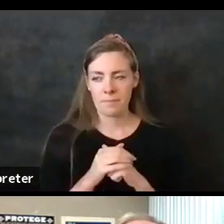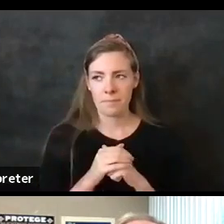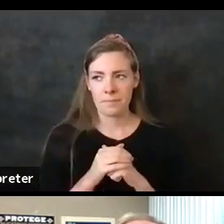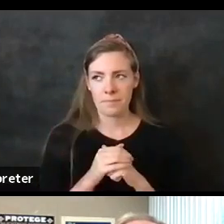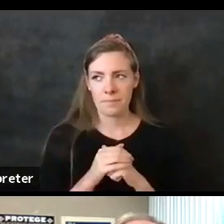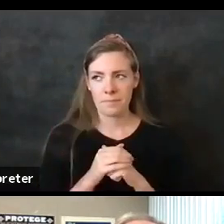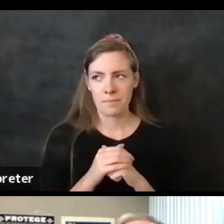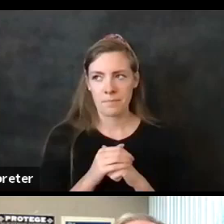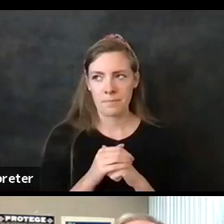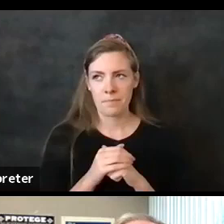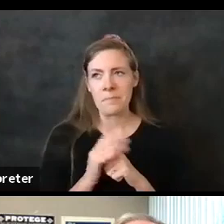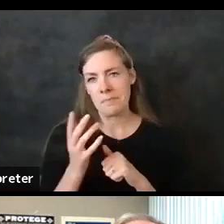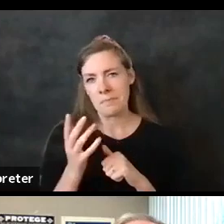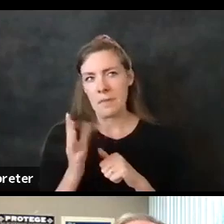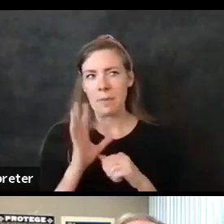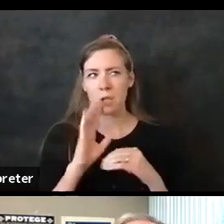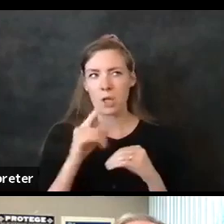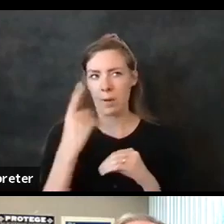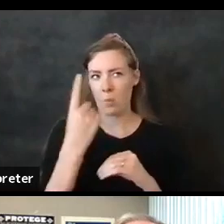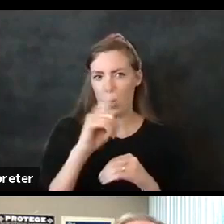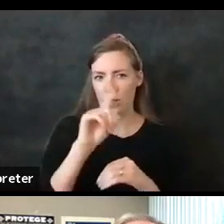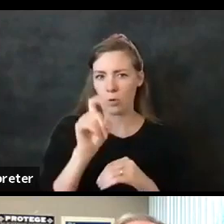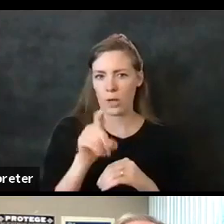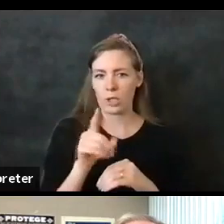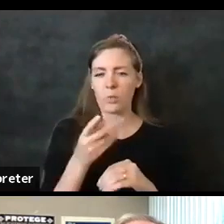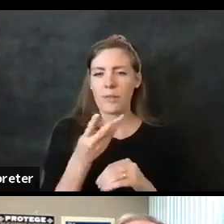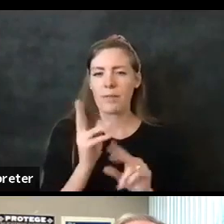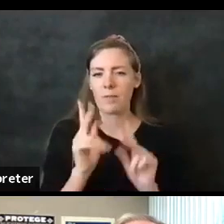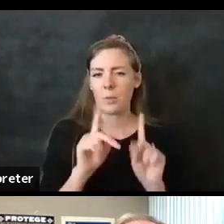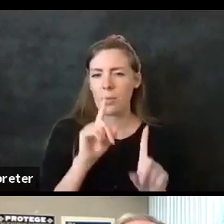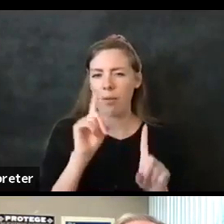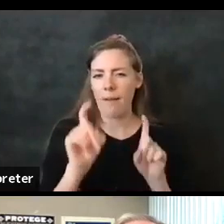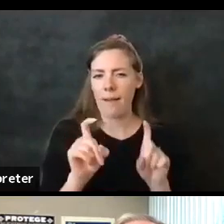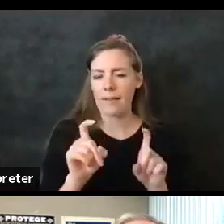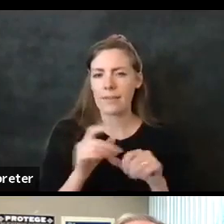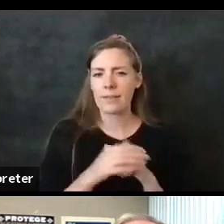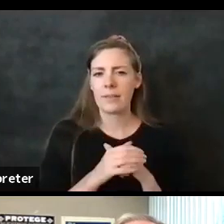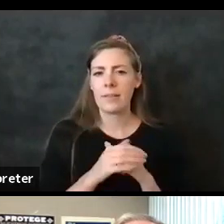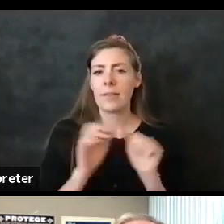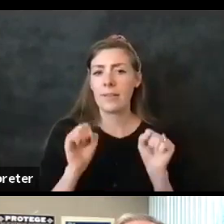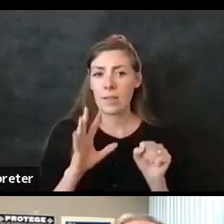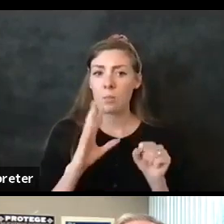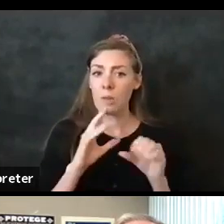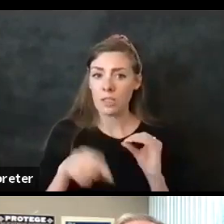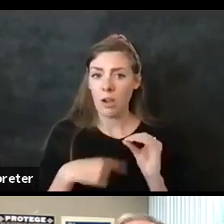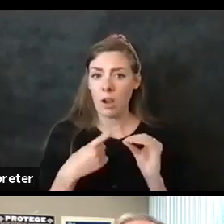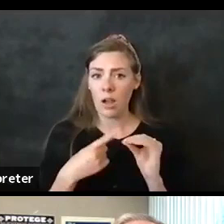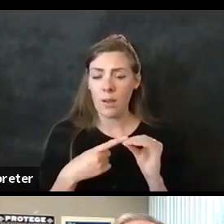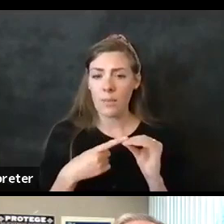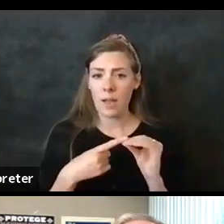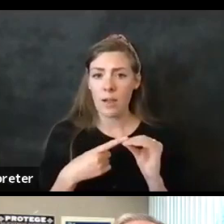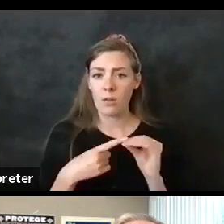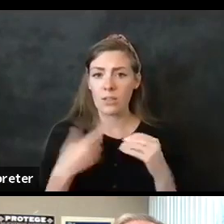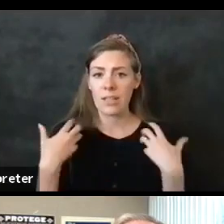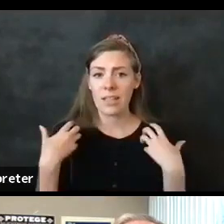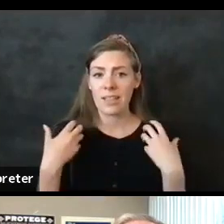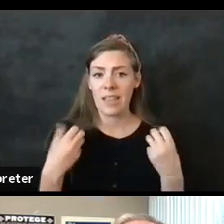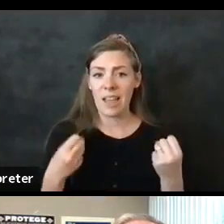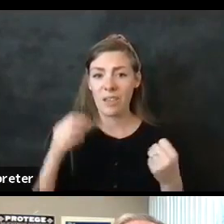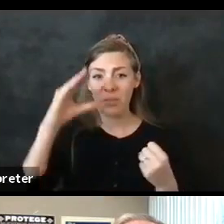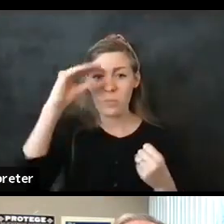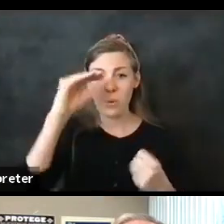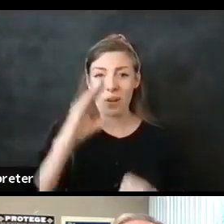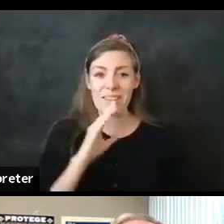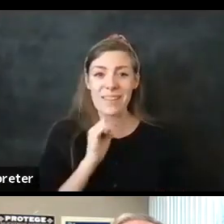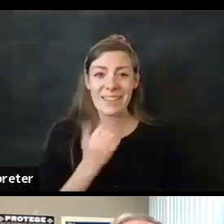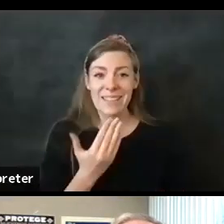let me address this one question. We've gotten a couple on this, but Maria asked, can we address the healthy 15-year-old that